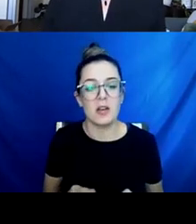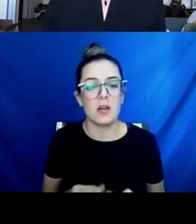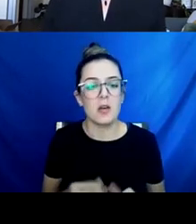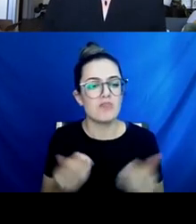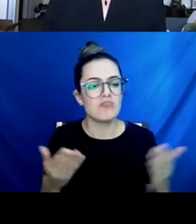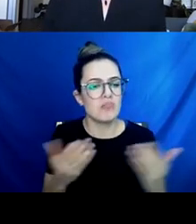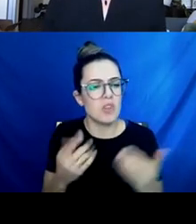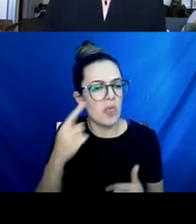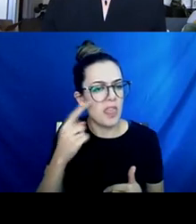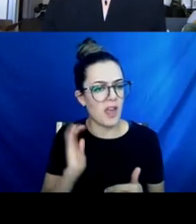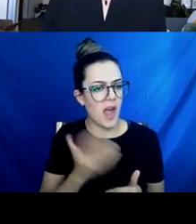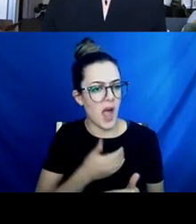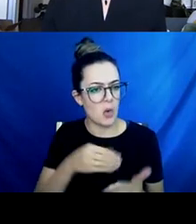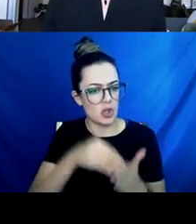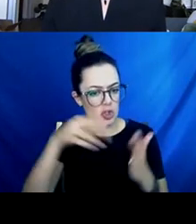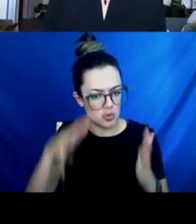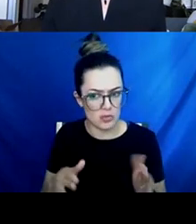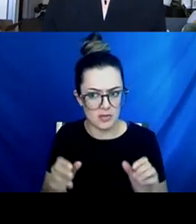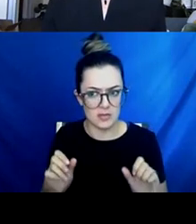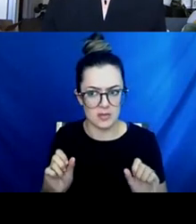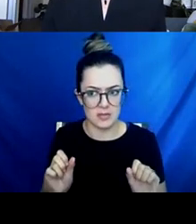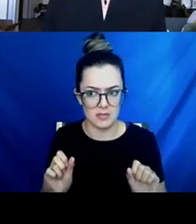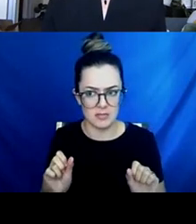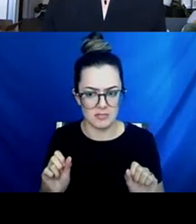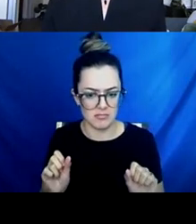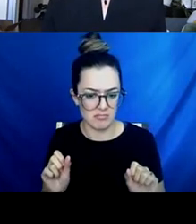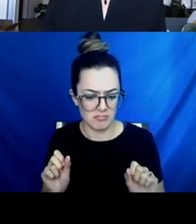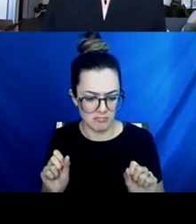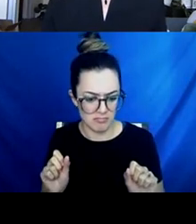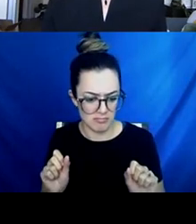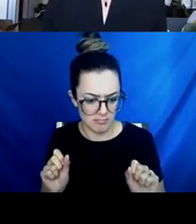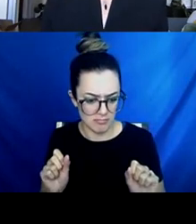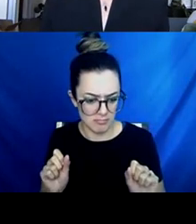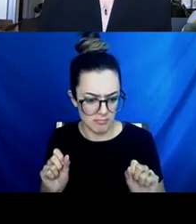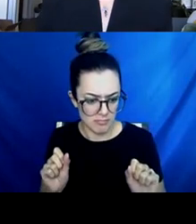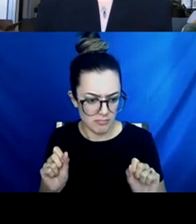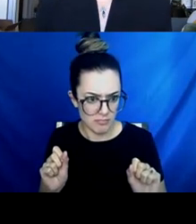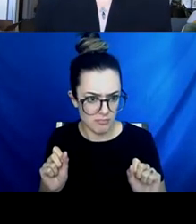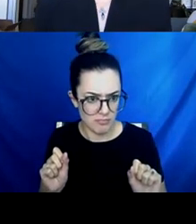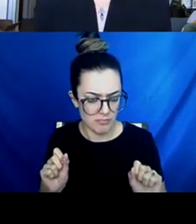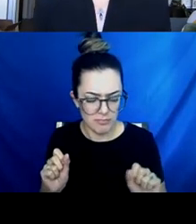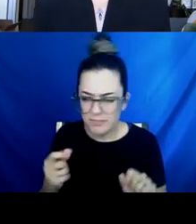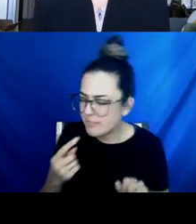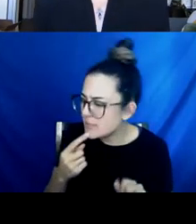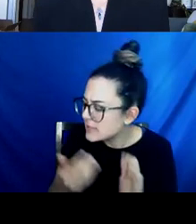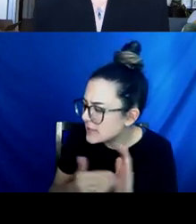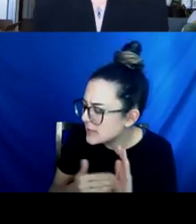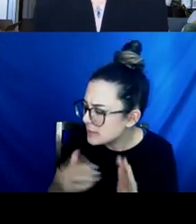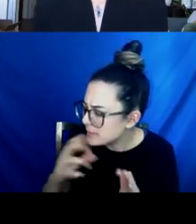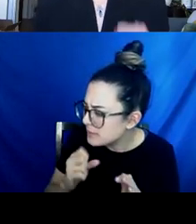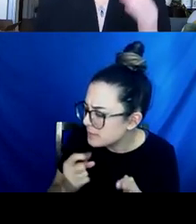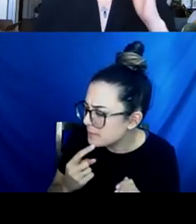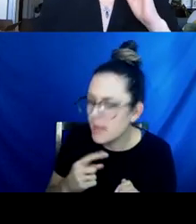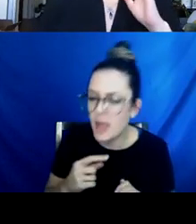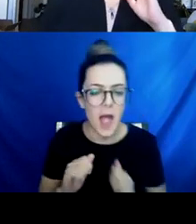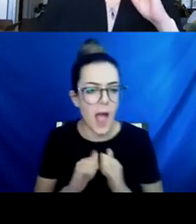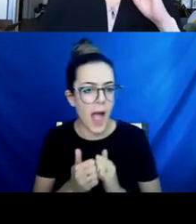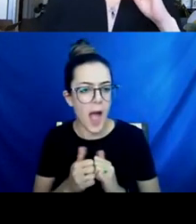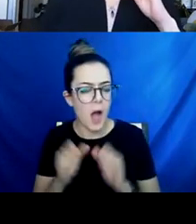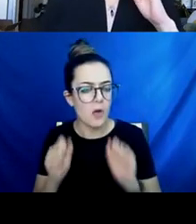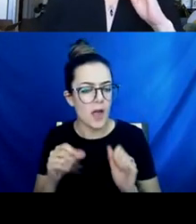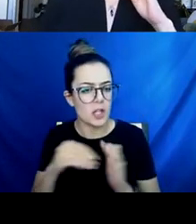students can do to become more enjoyed as activists in their future careers? Become more what? How could they